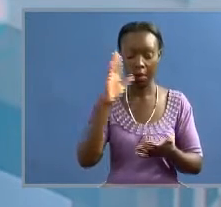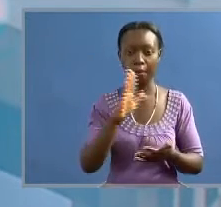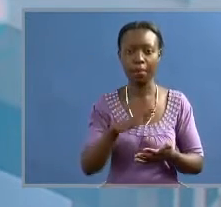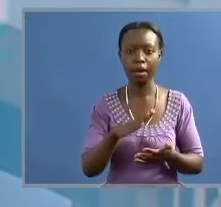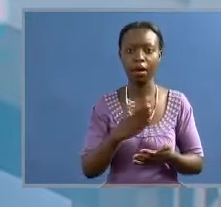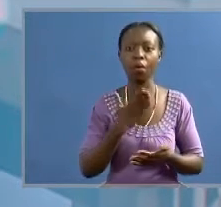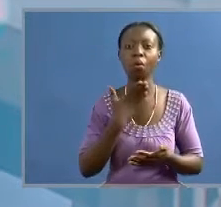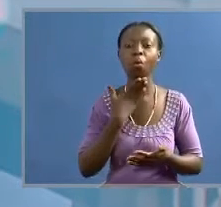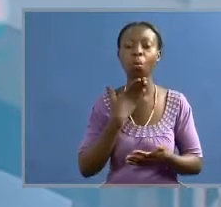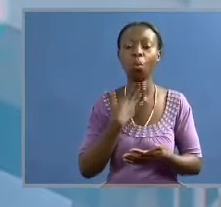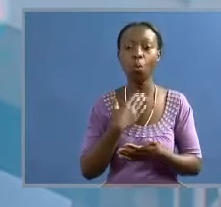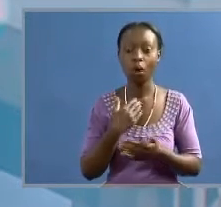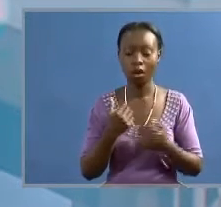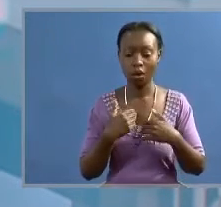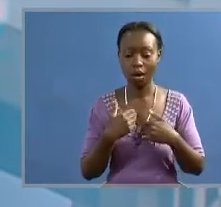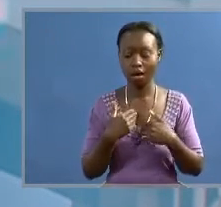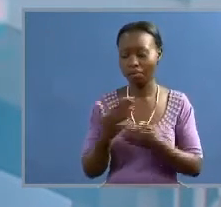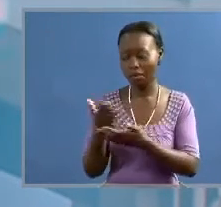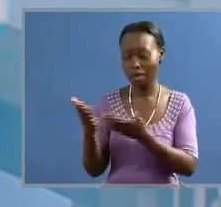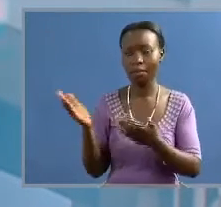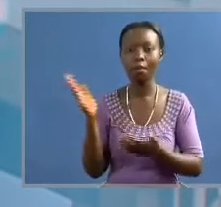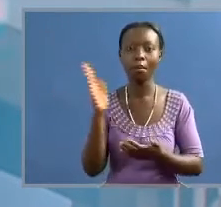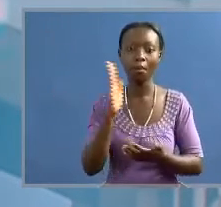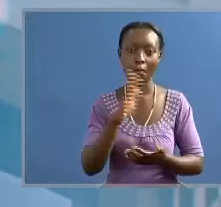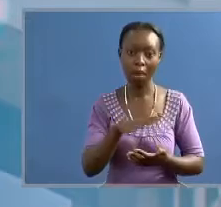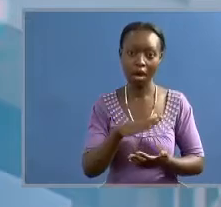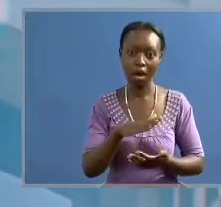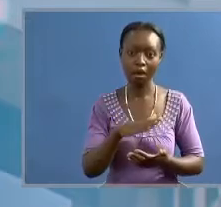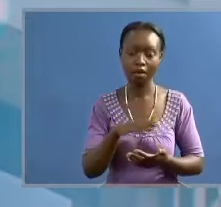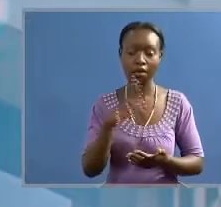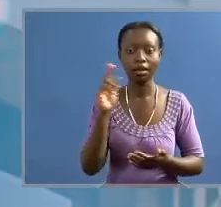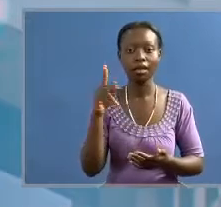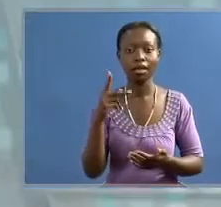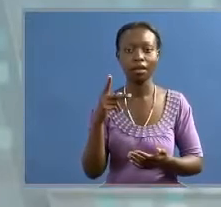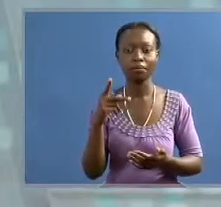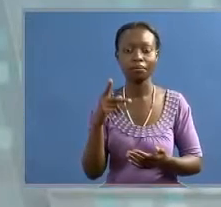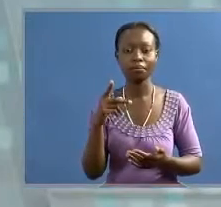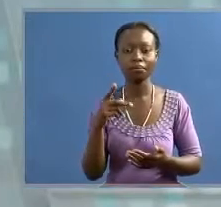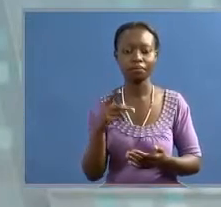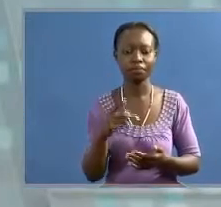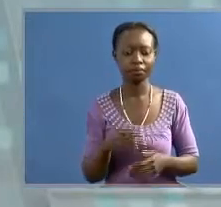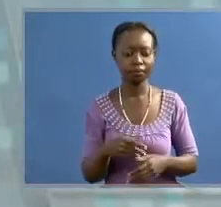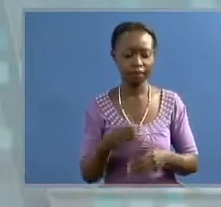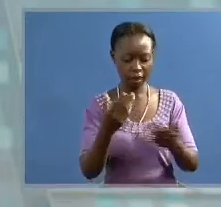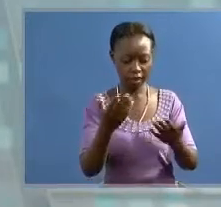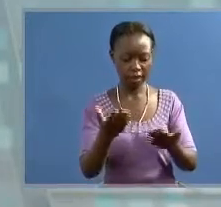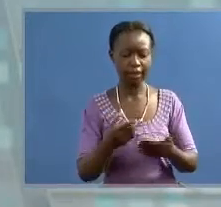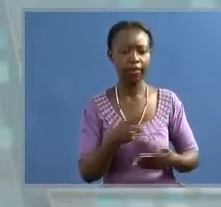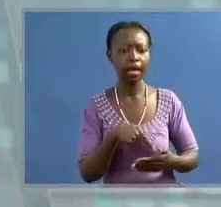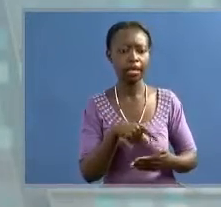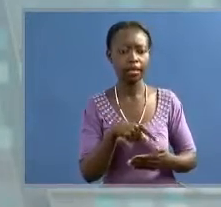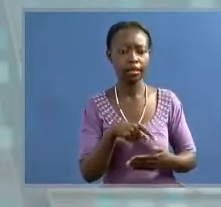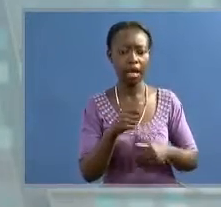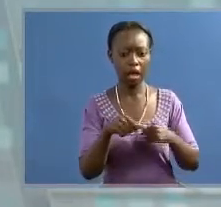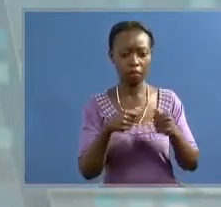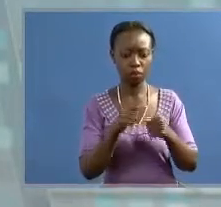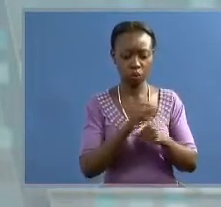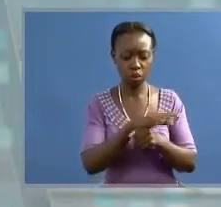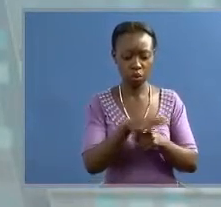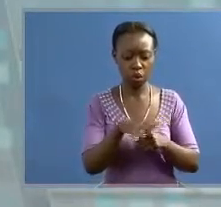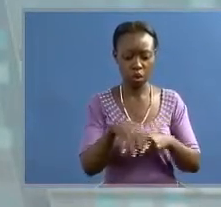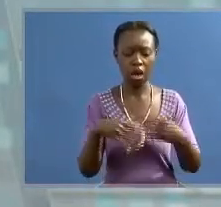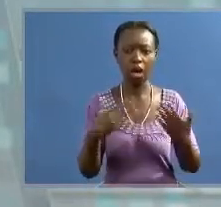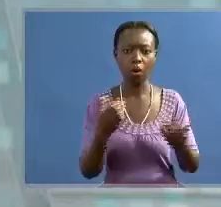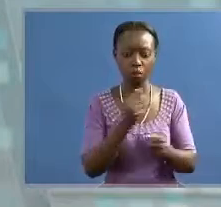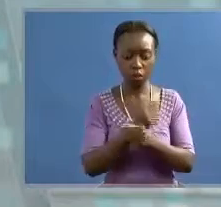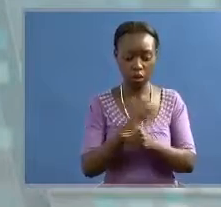to have them back at home. Yes. Just give us a wrap about coronavirus and how to protect